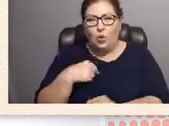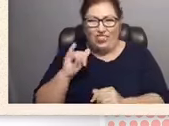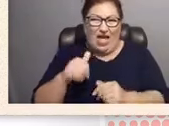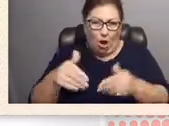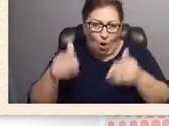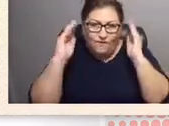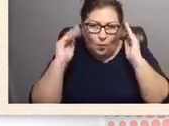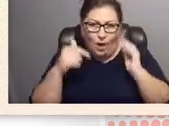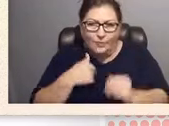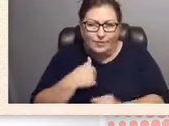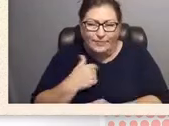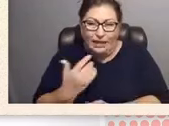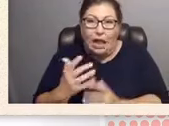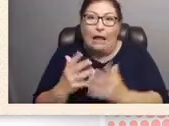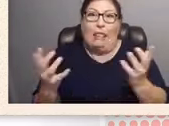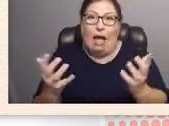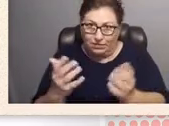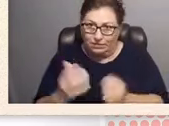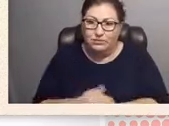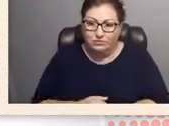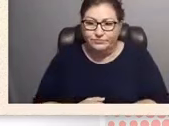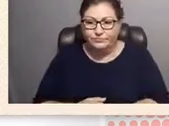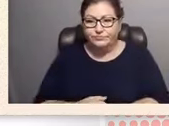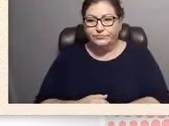a lot.